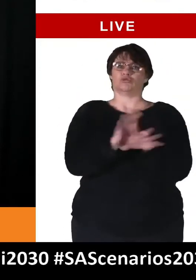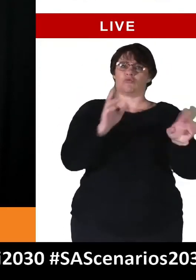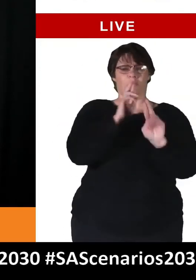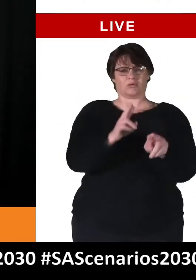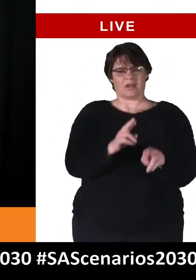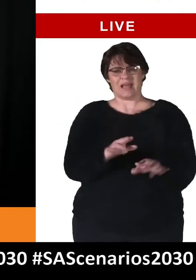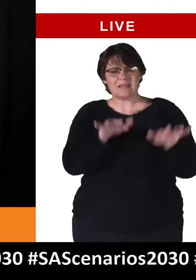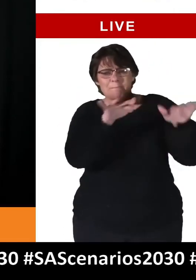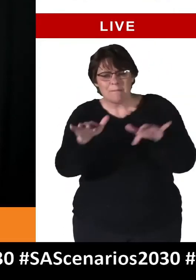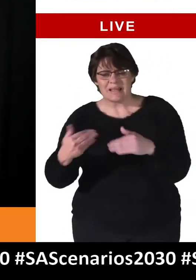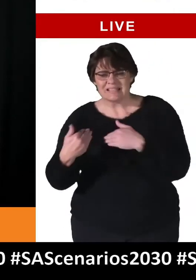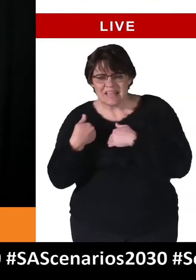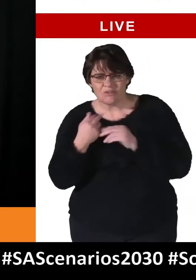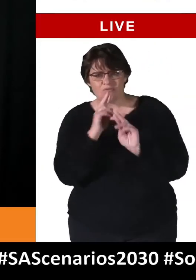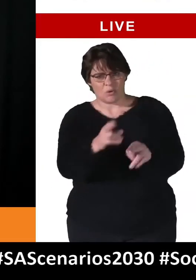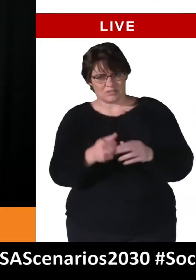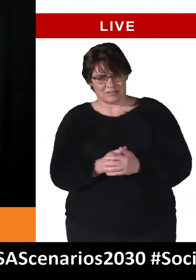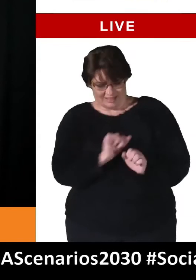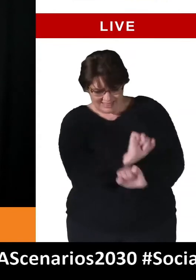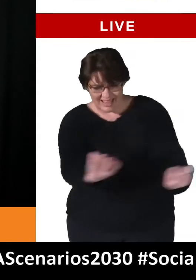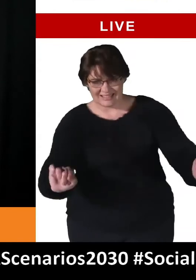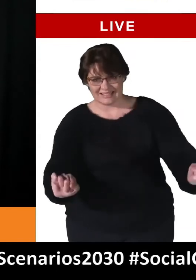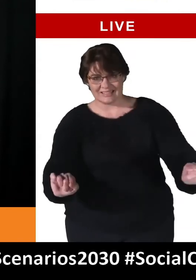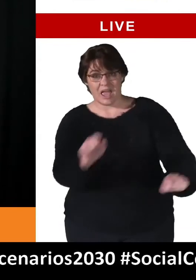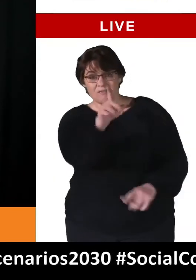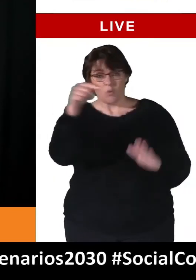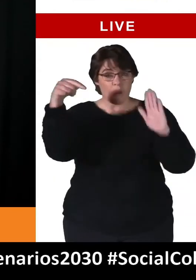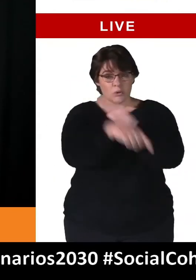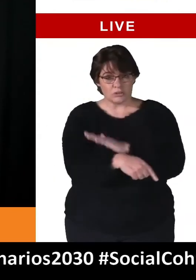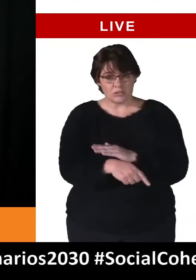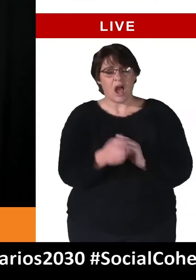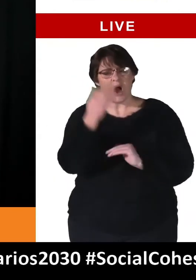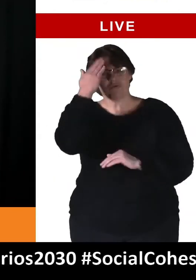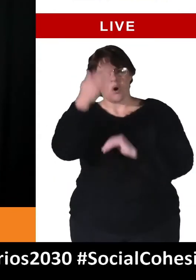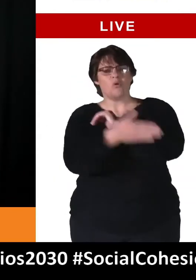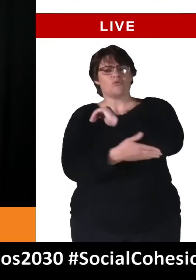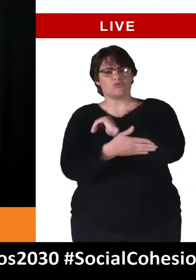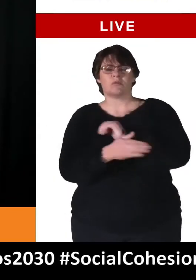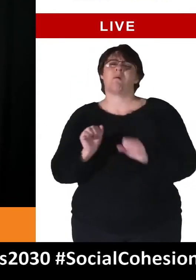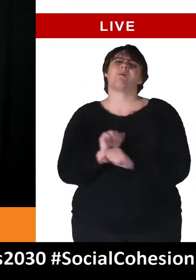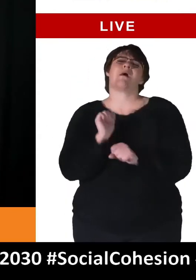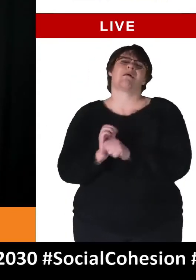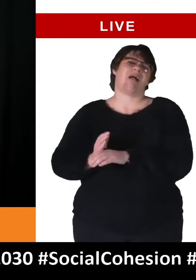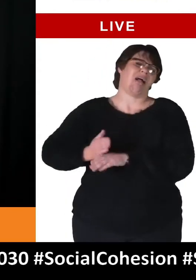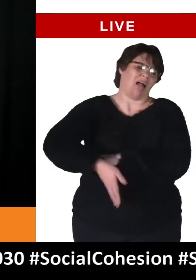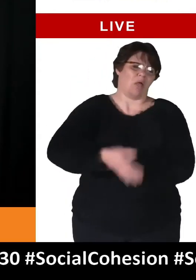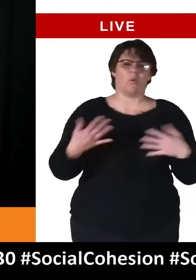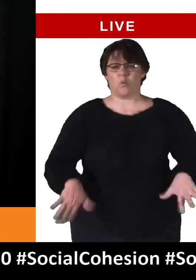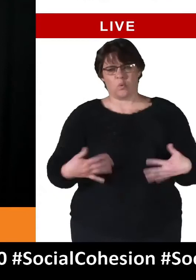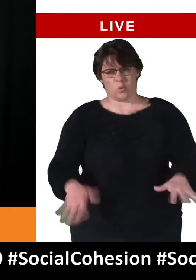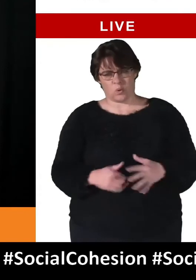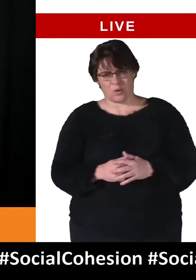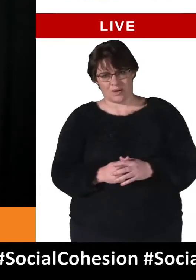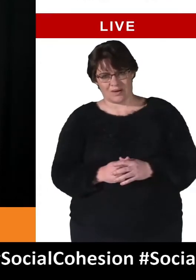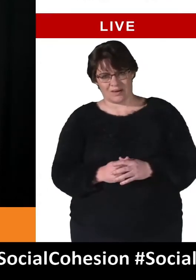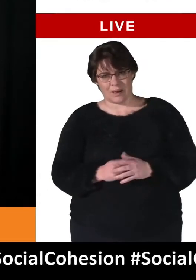public sentiment. This is when you lose it. And I know countries who have really worked, produced,